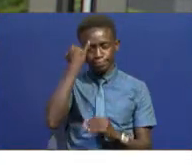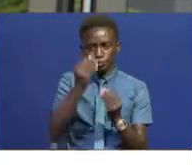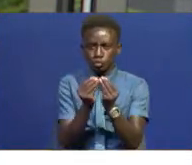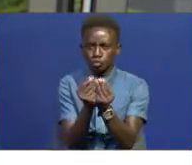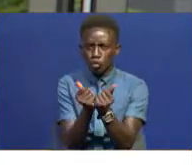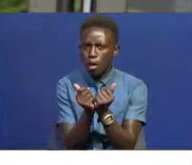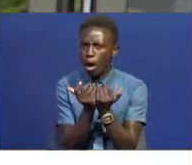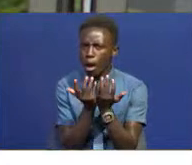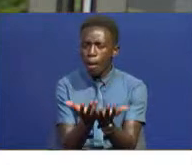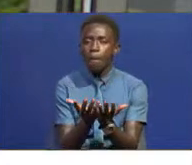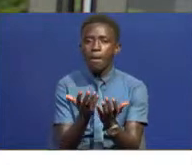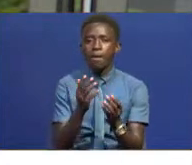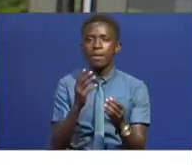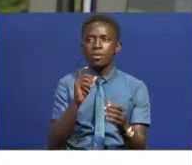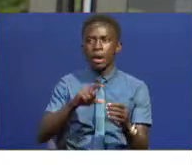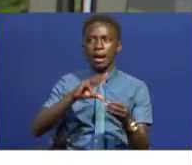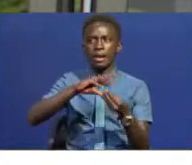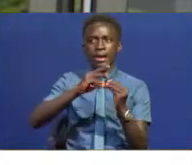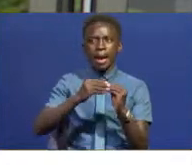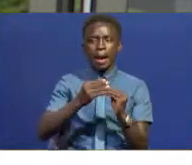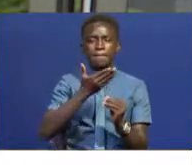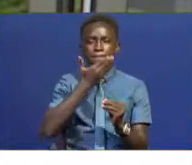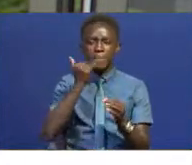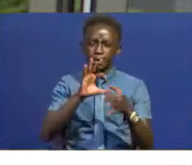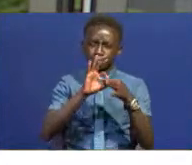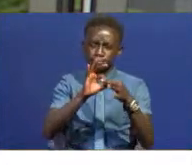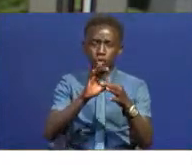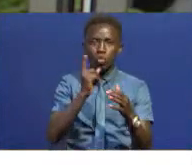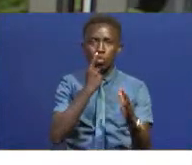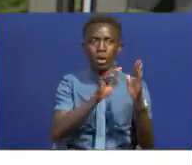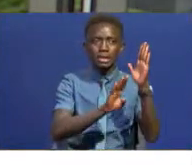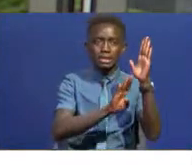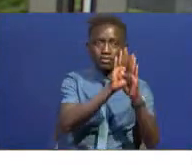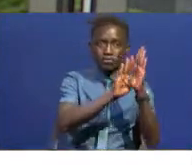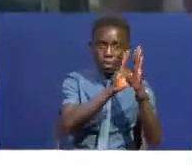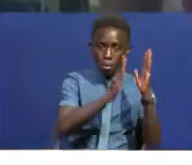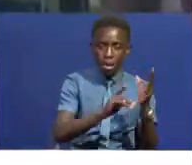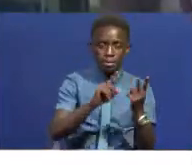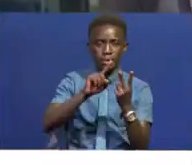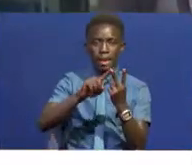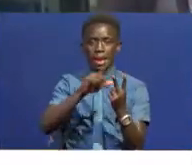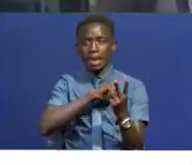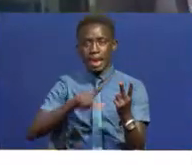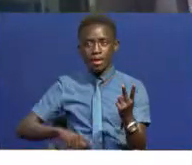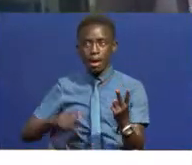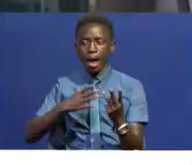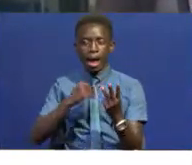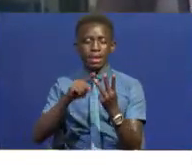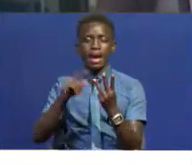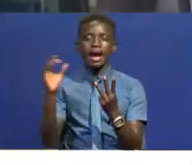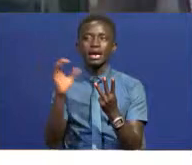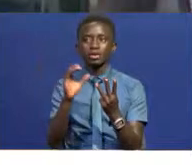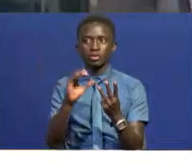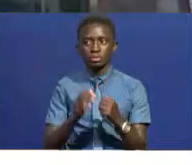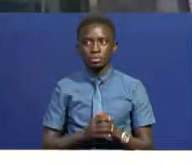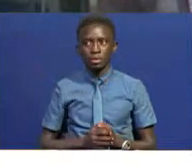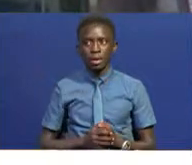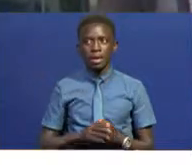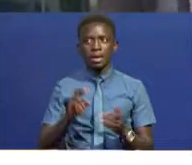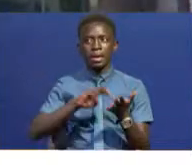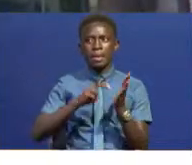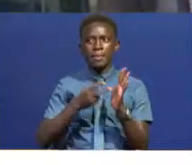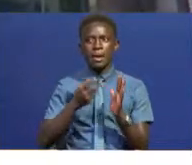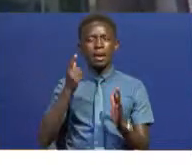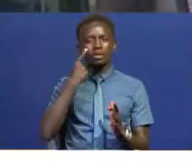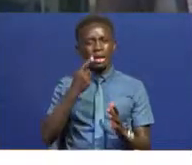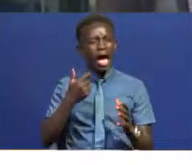better bond between developers, landlords, and even the clients. So there's a lot of externalization of infrastructure